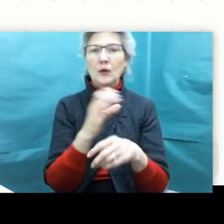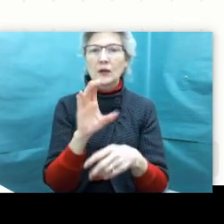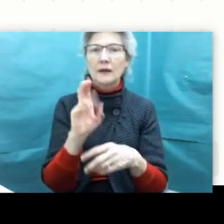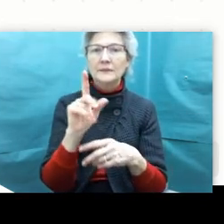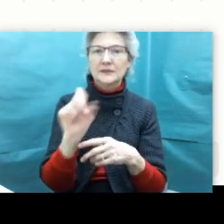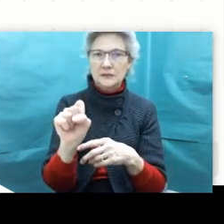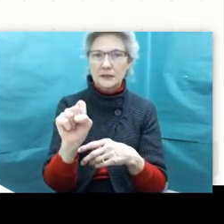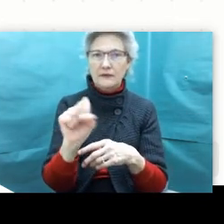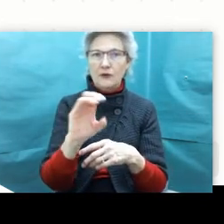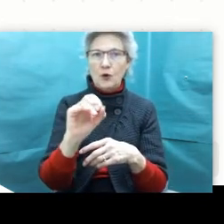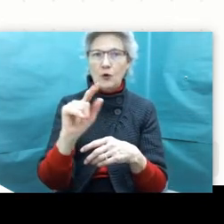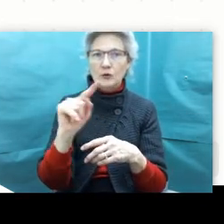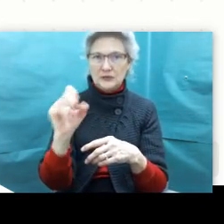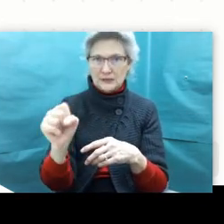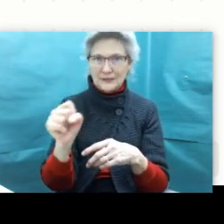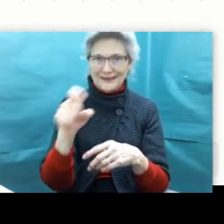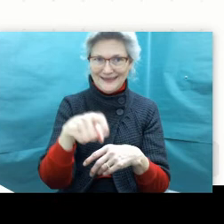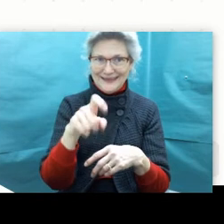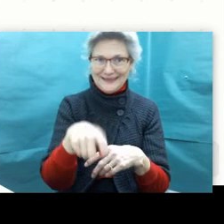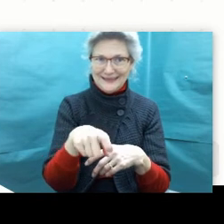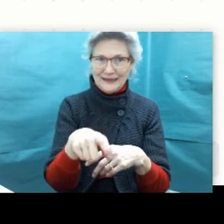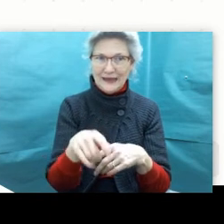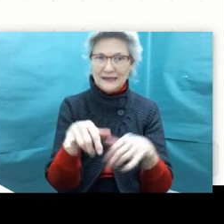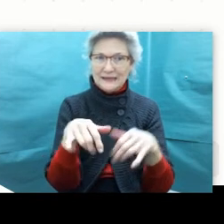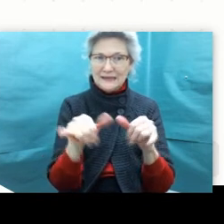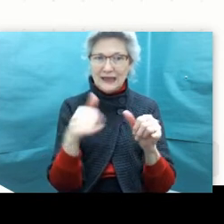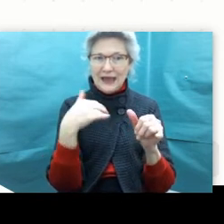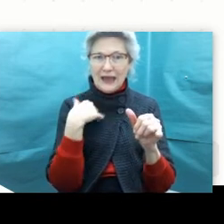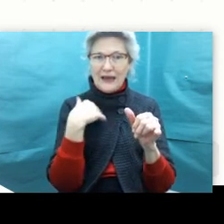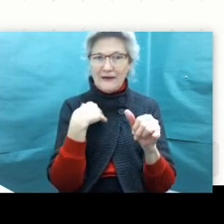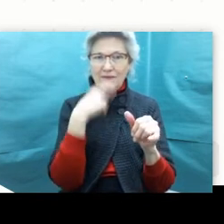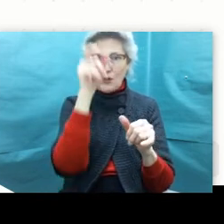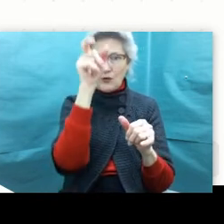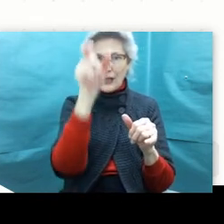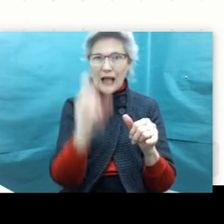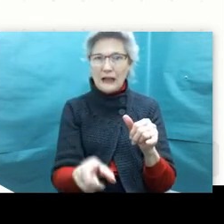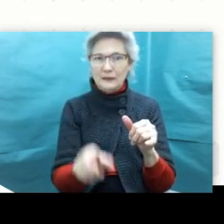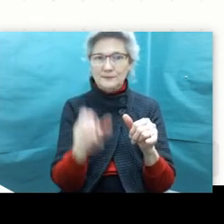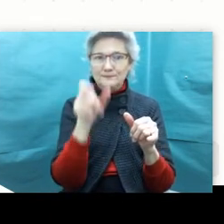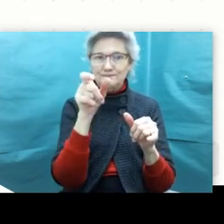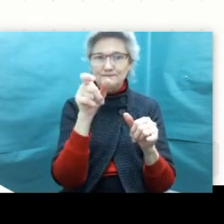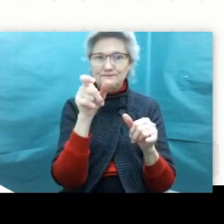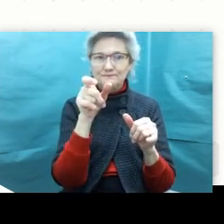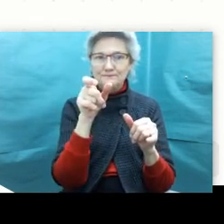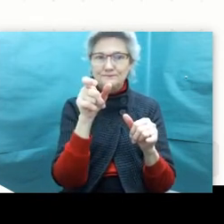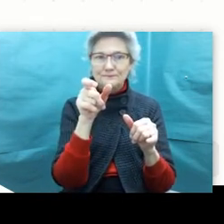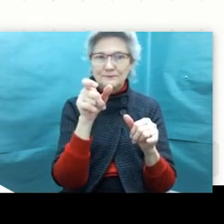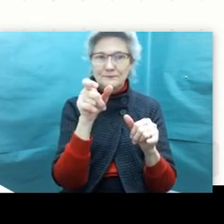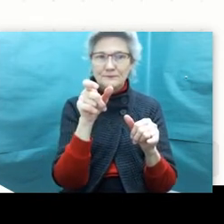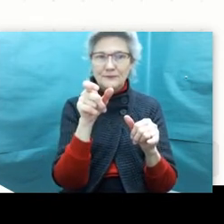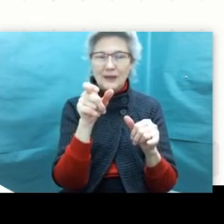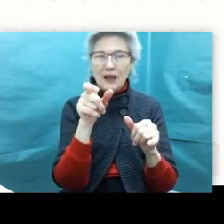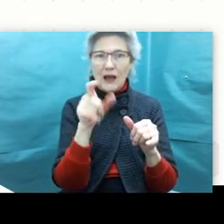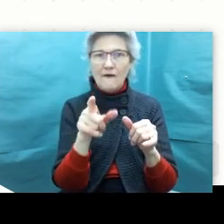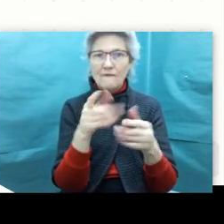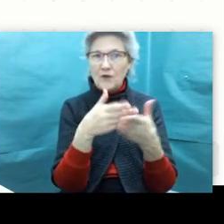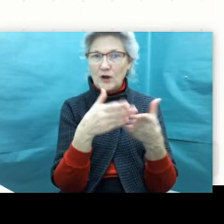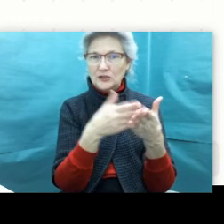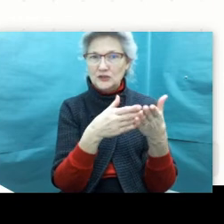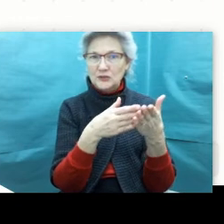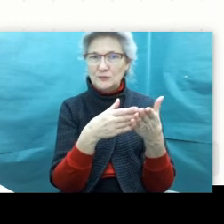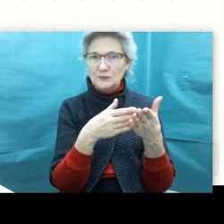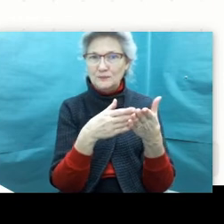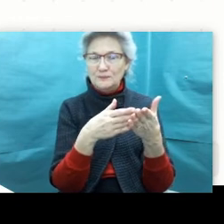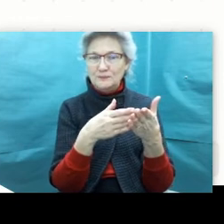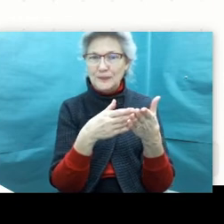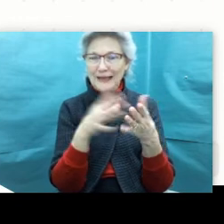needed. But then here, I still have these additional pieces that I need to add